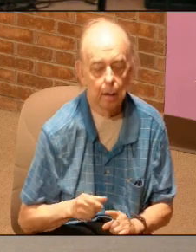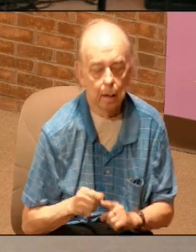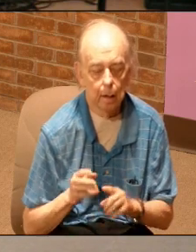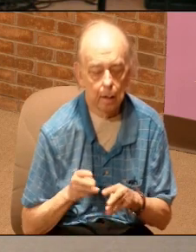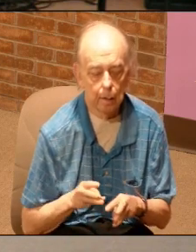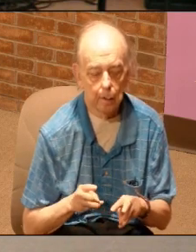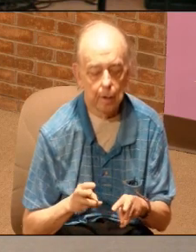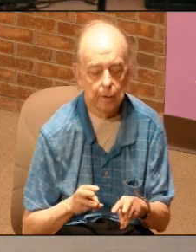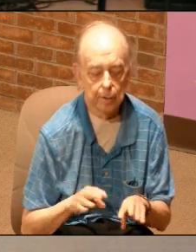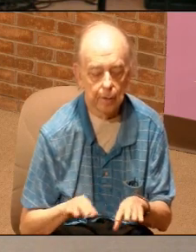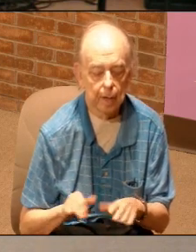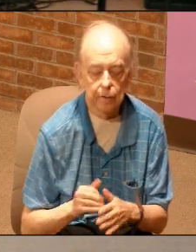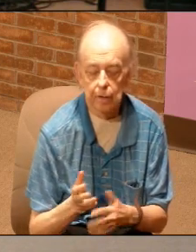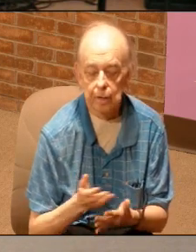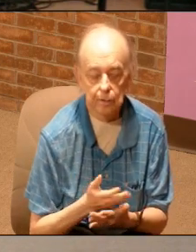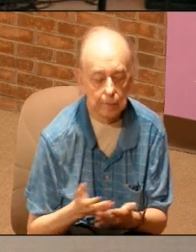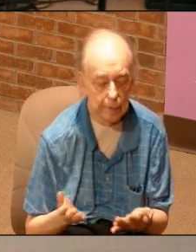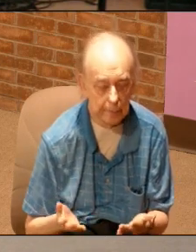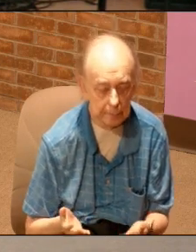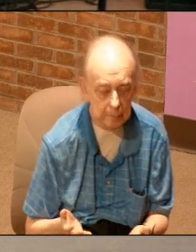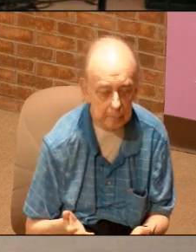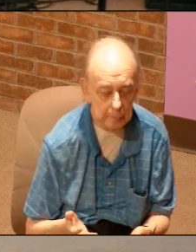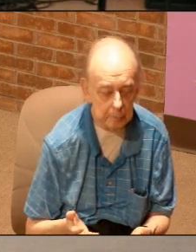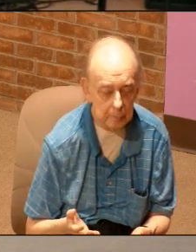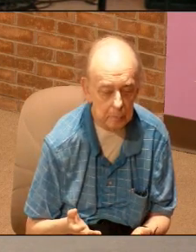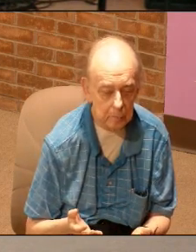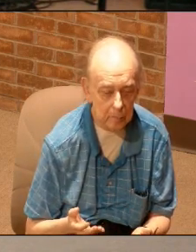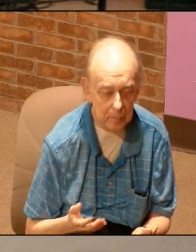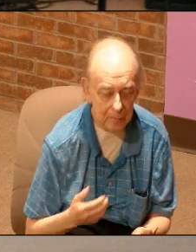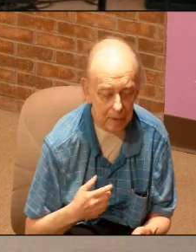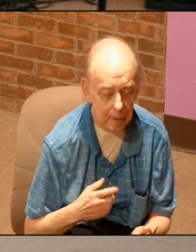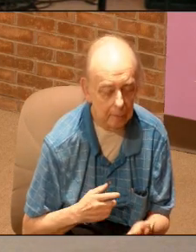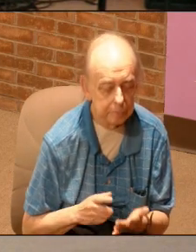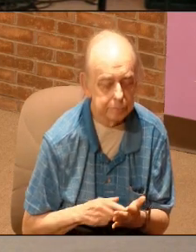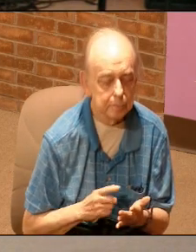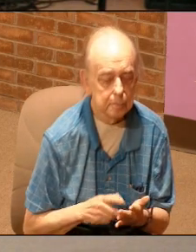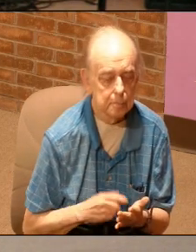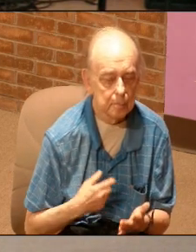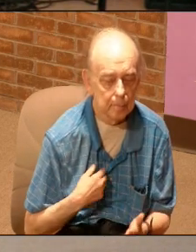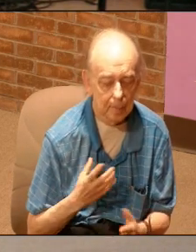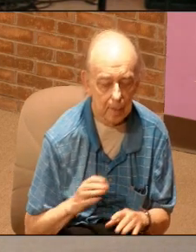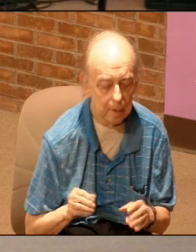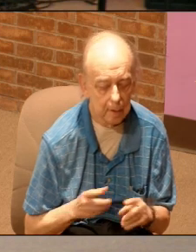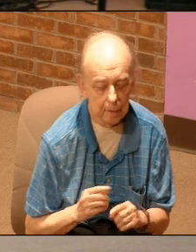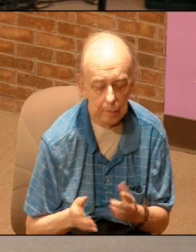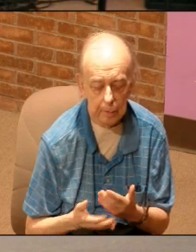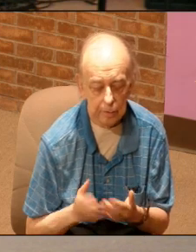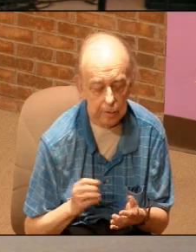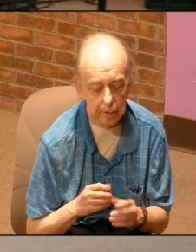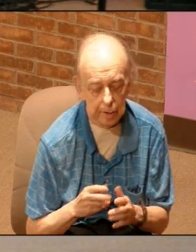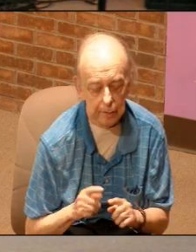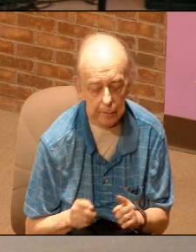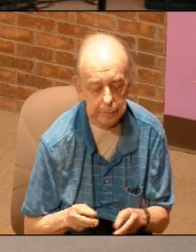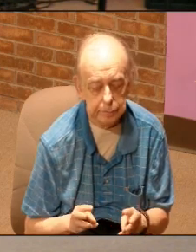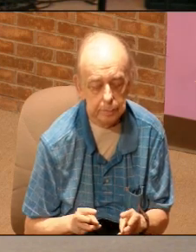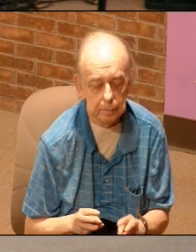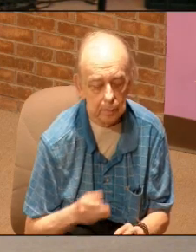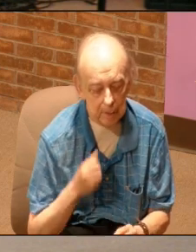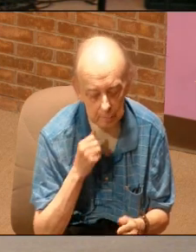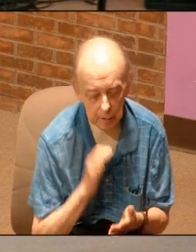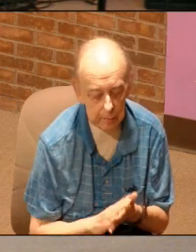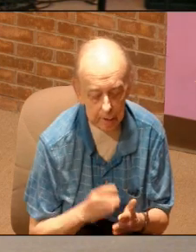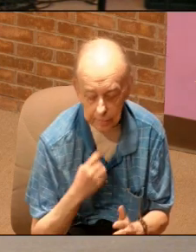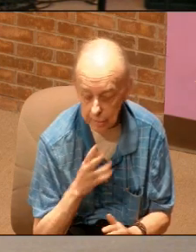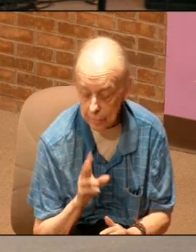she does everything, okay? And I sometimes I say, oh, but you could do this so much easier. No, she